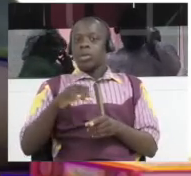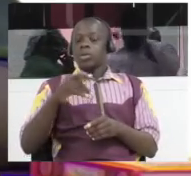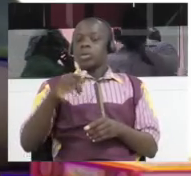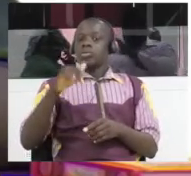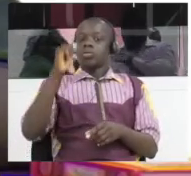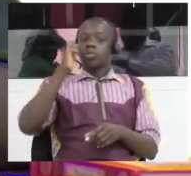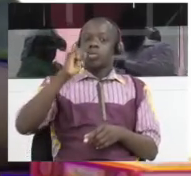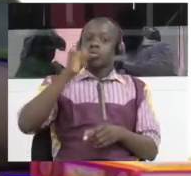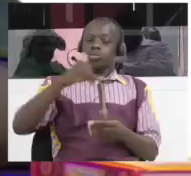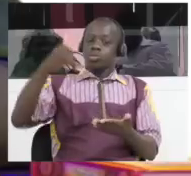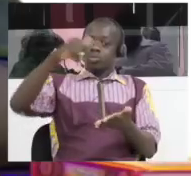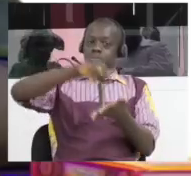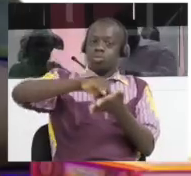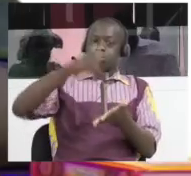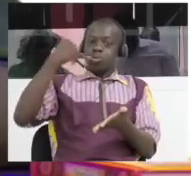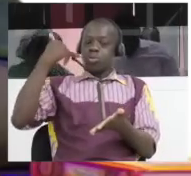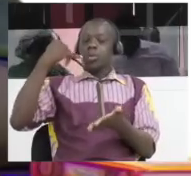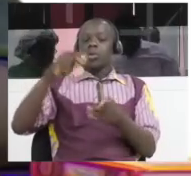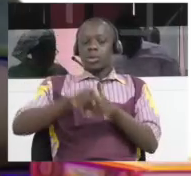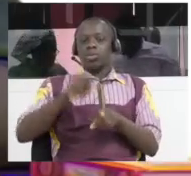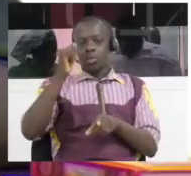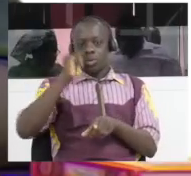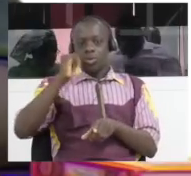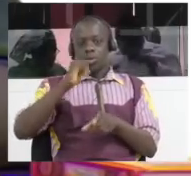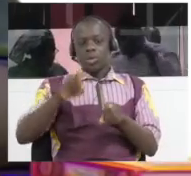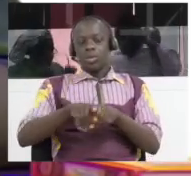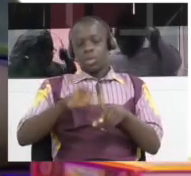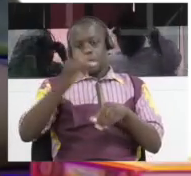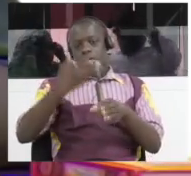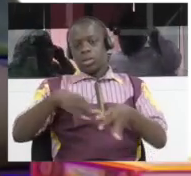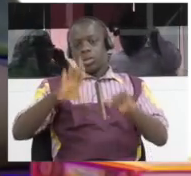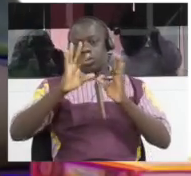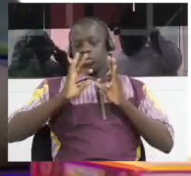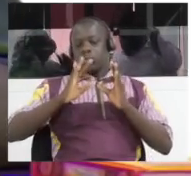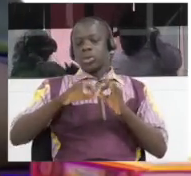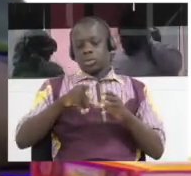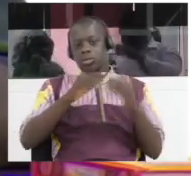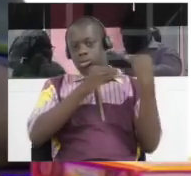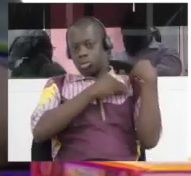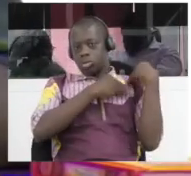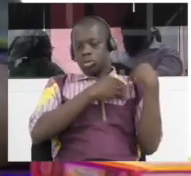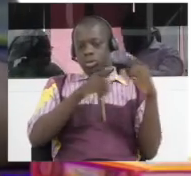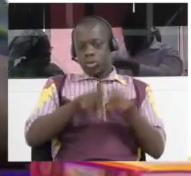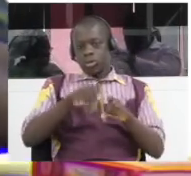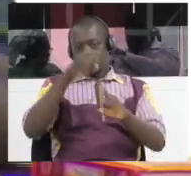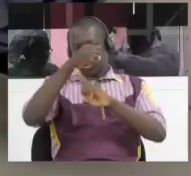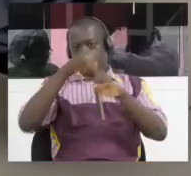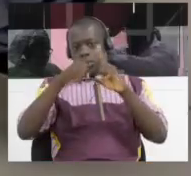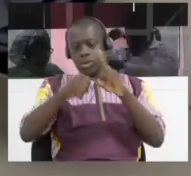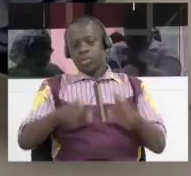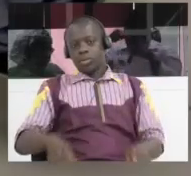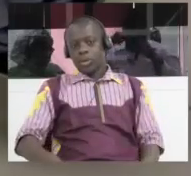via the landline, the telephone, you know, I think, yes, he took charge of the situation.